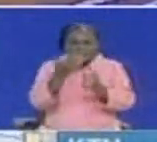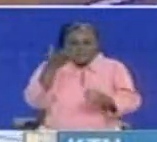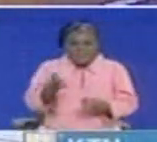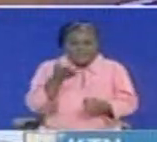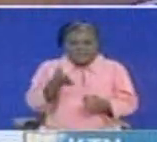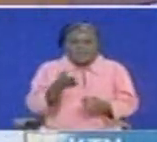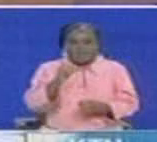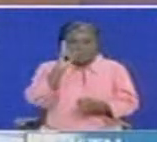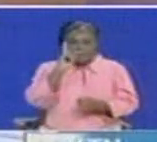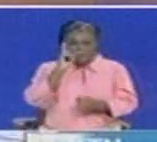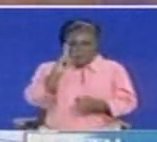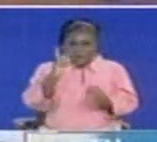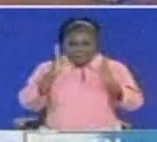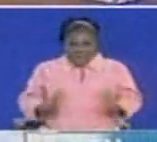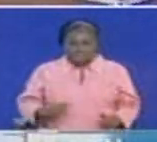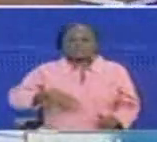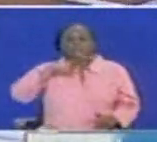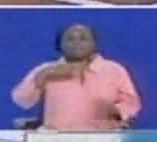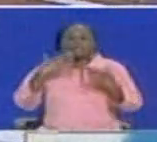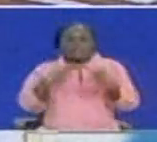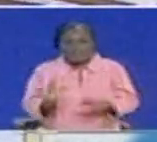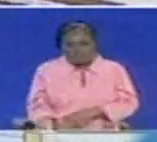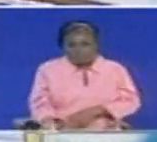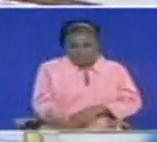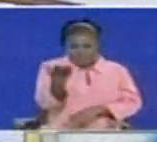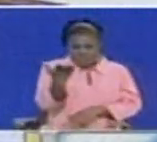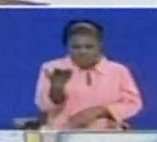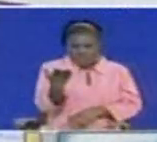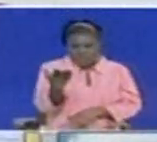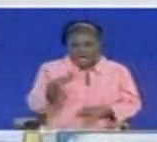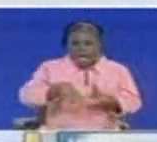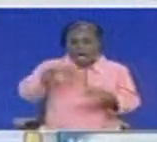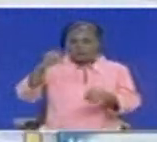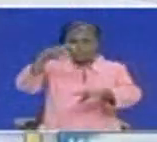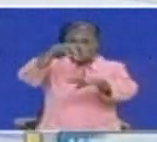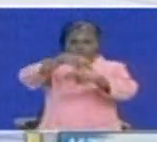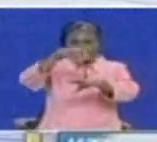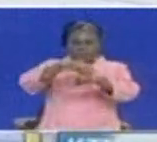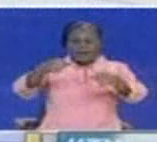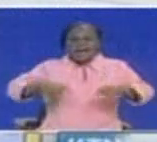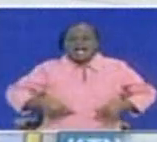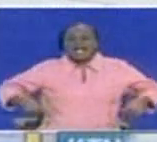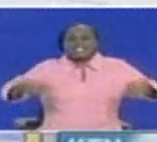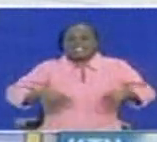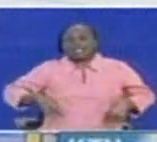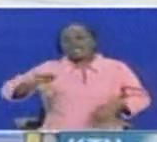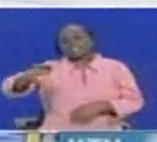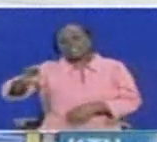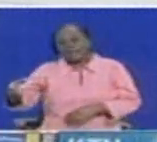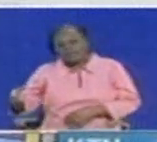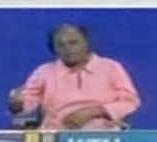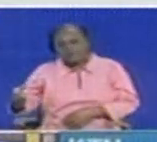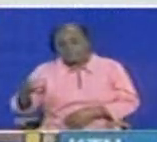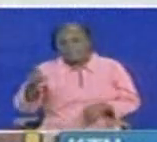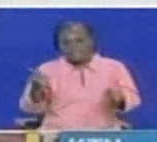nature. One person has been killed in a grenade explosion outside a mosque in Garissa town. Absolutely. And there